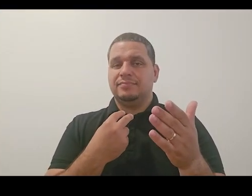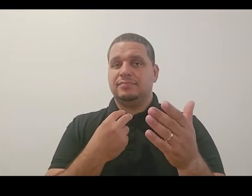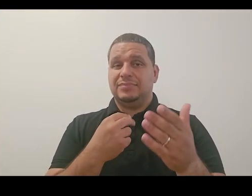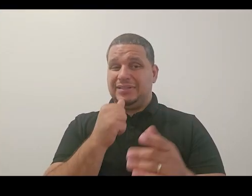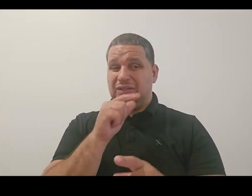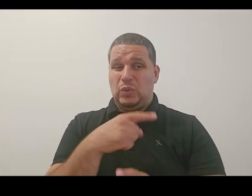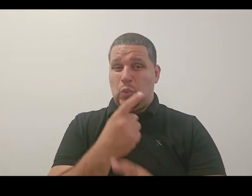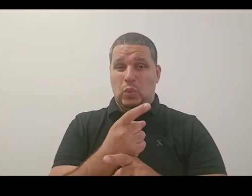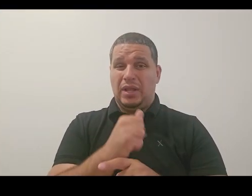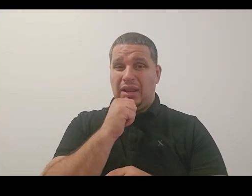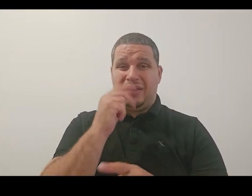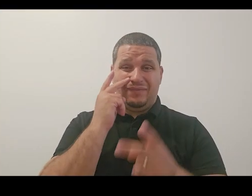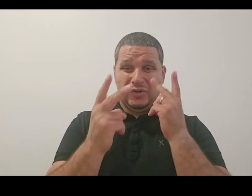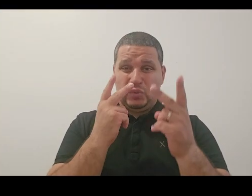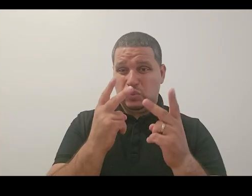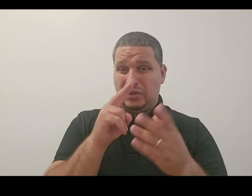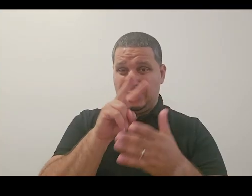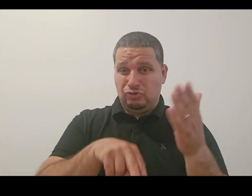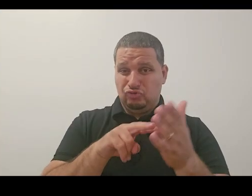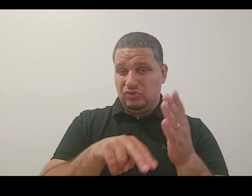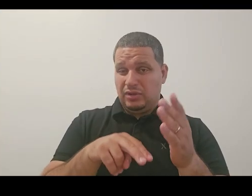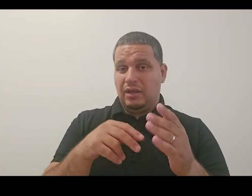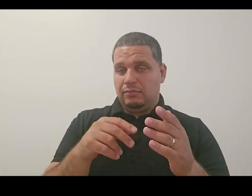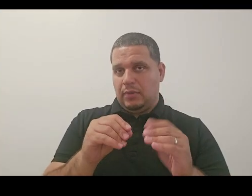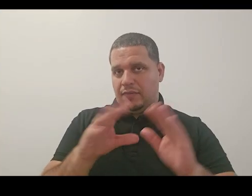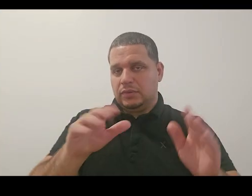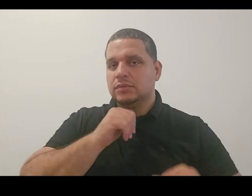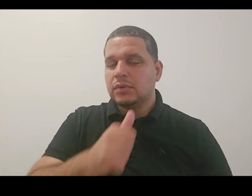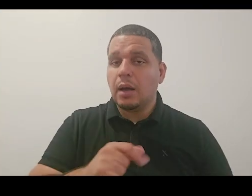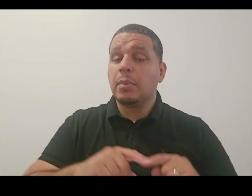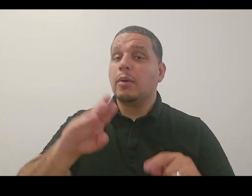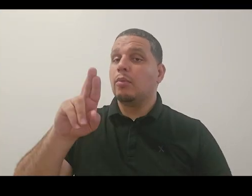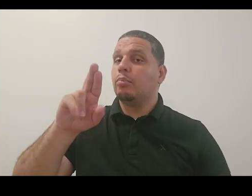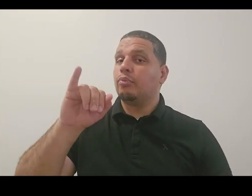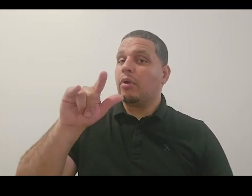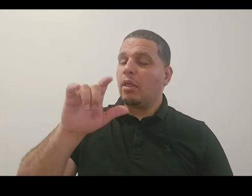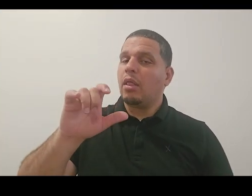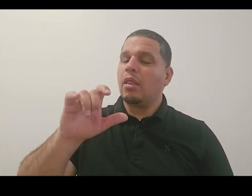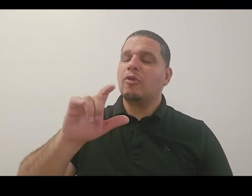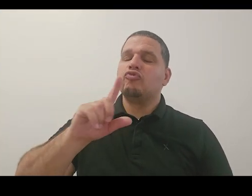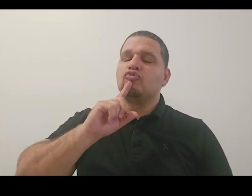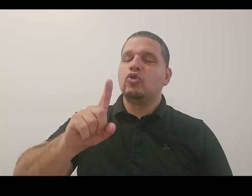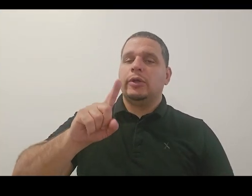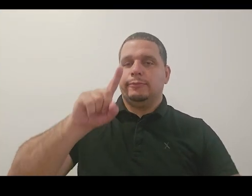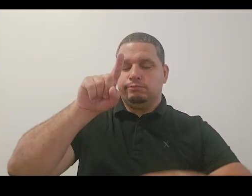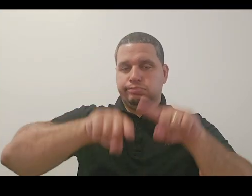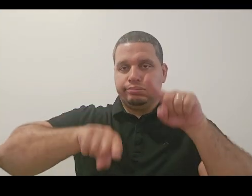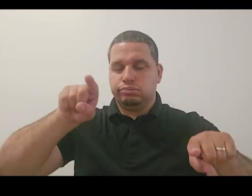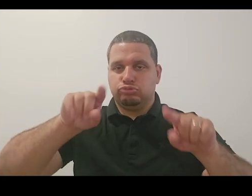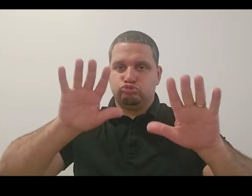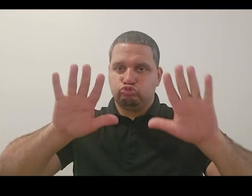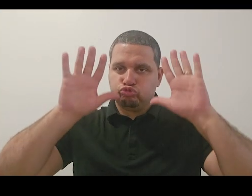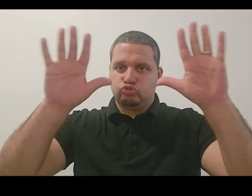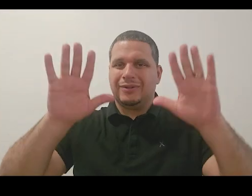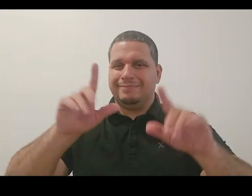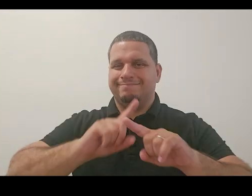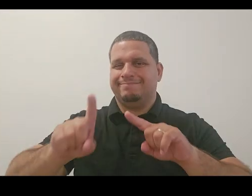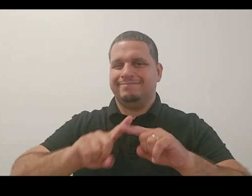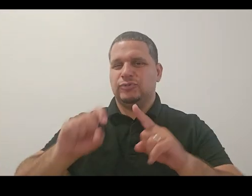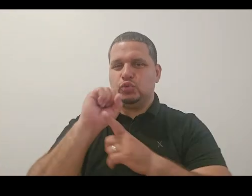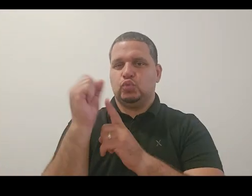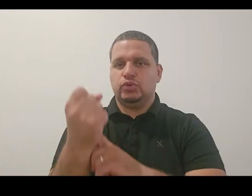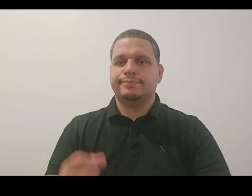it's the only non-visual literacy method that exists, because obviously it's not. But Braille is so versatile and so great in so